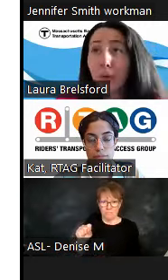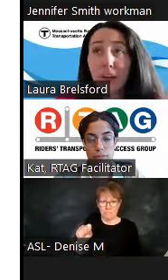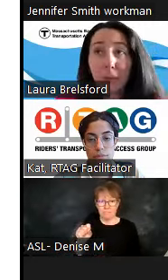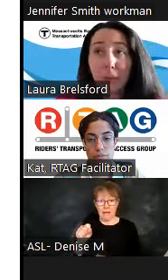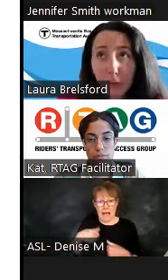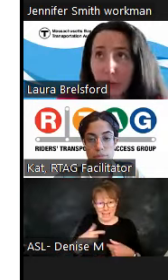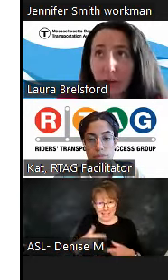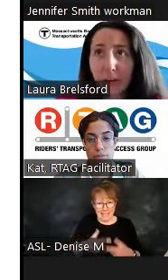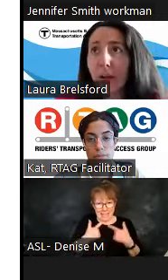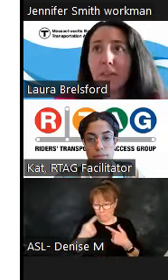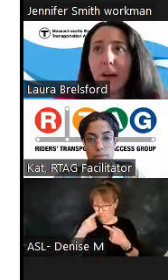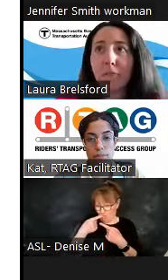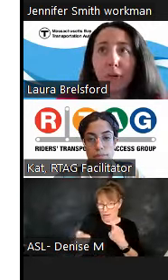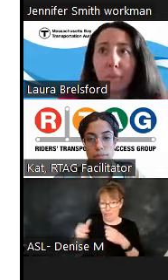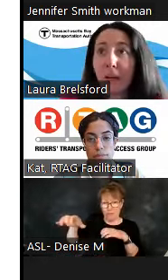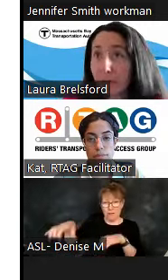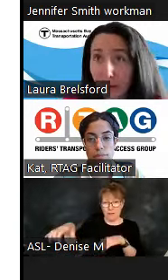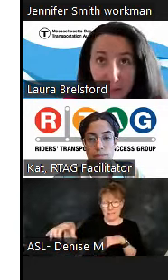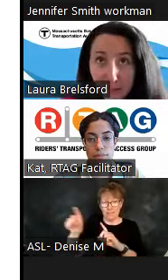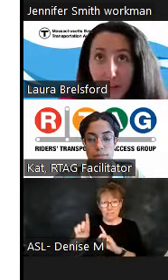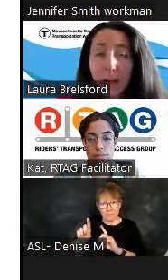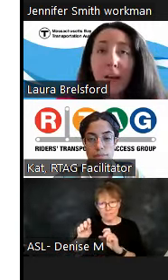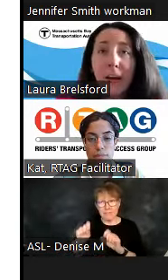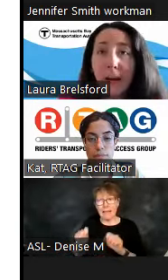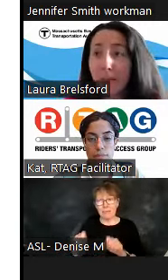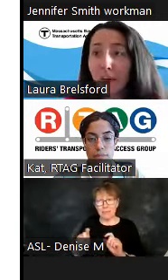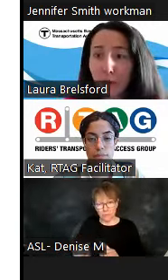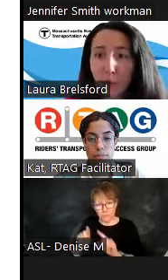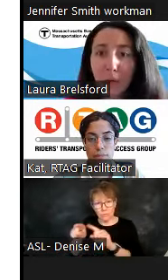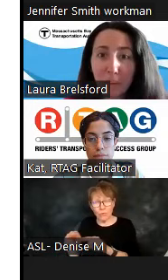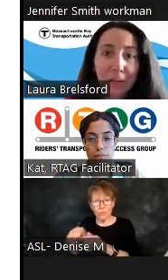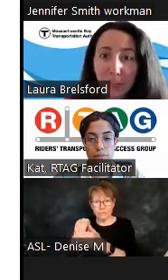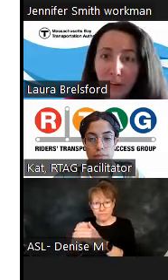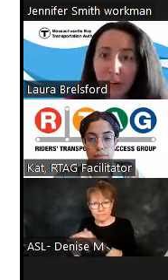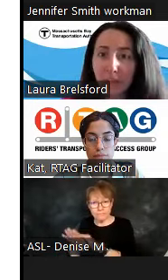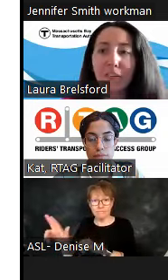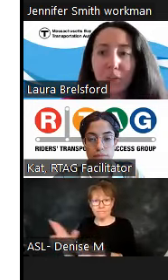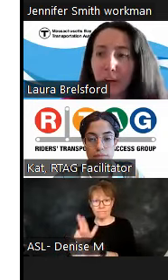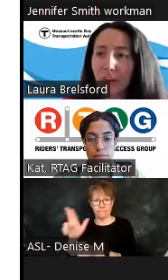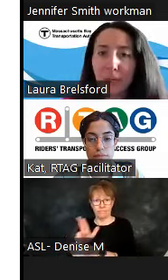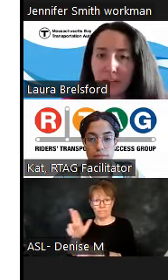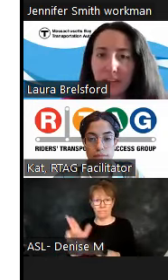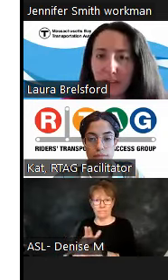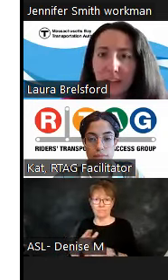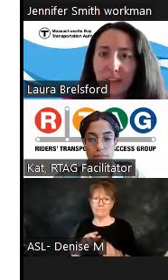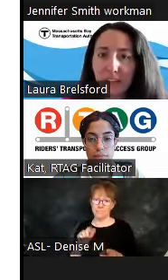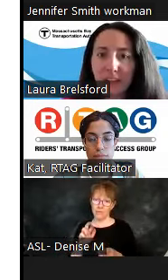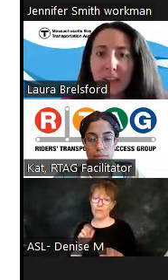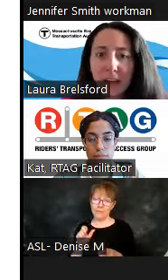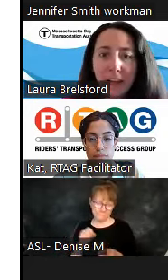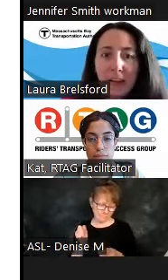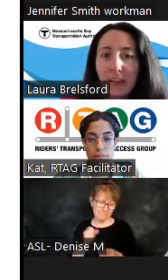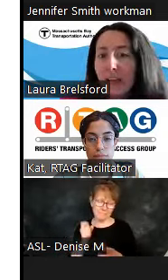and we fully recognize that for many of us, having a human being there that's ready to assist us